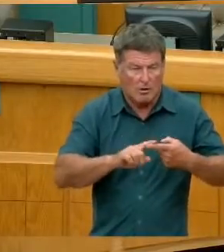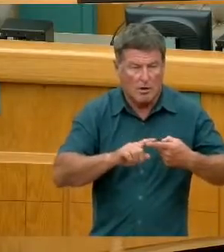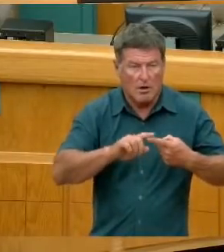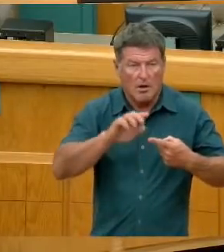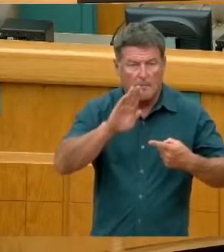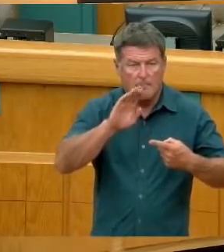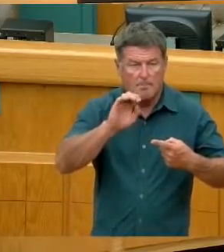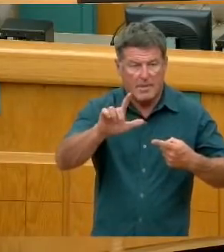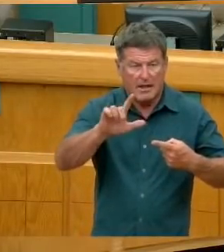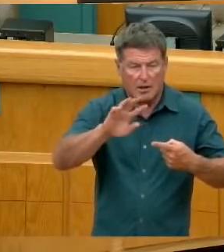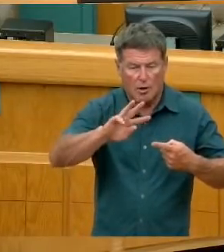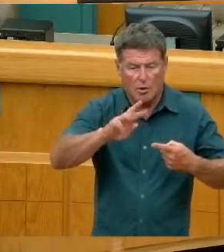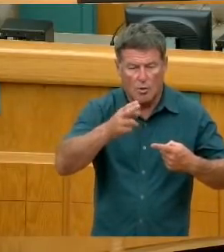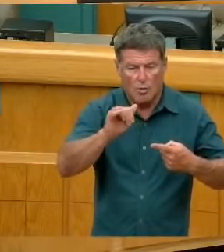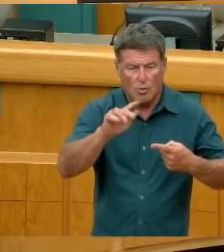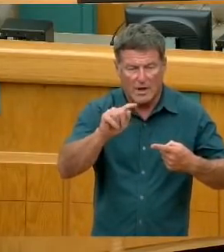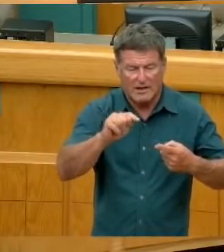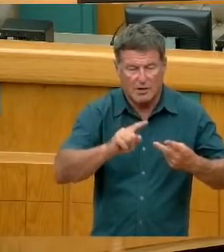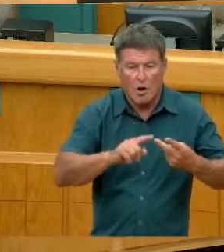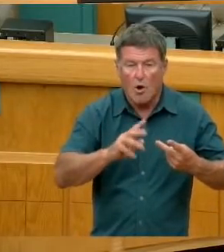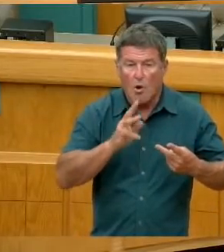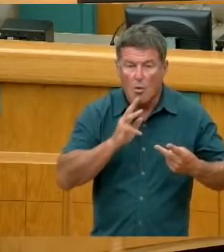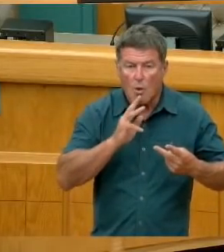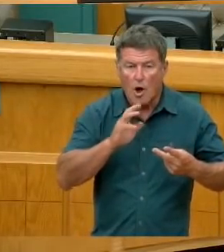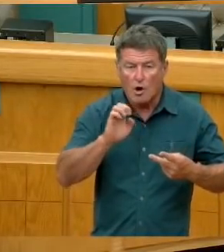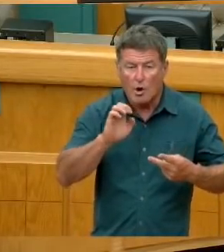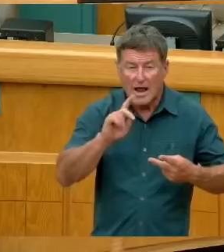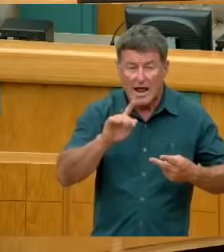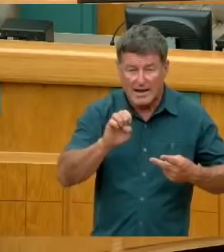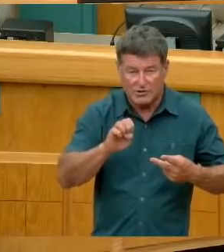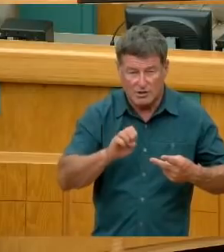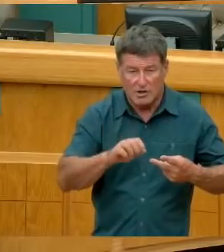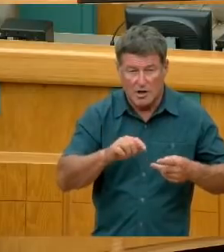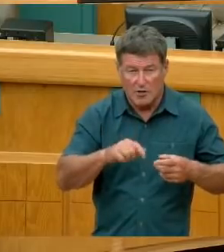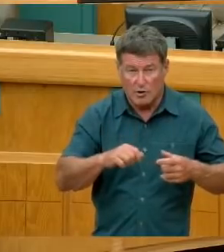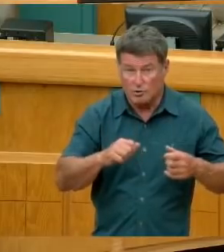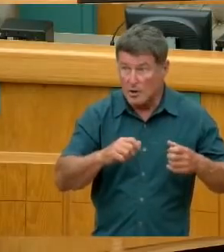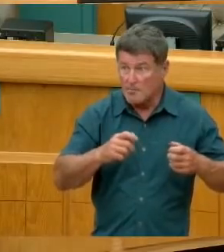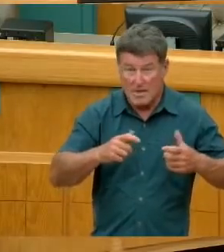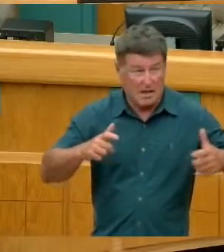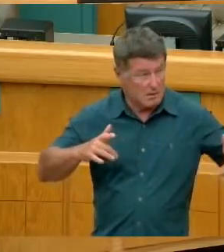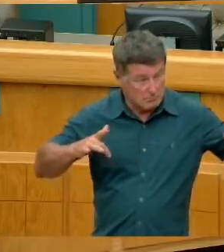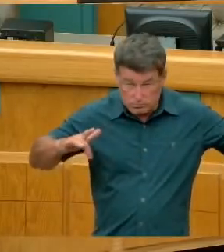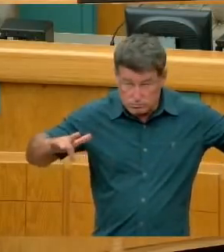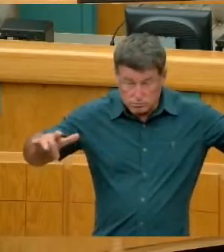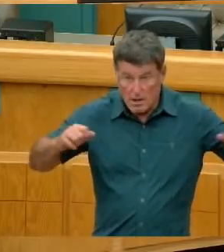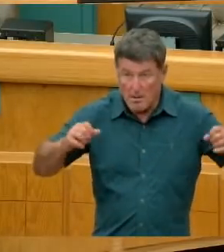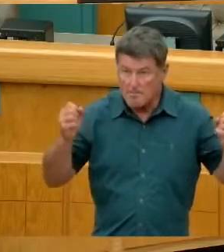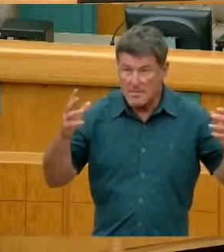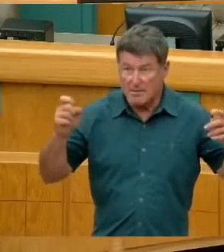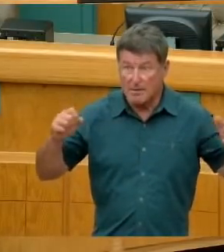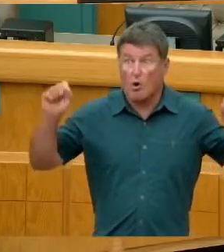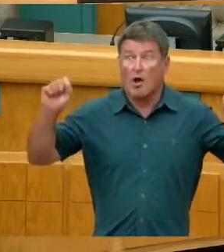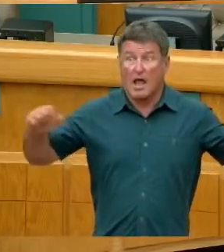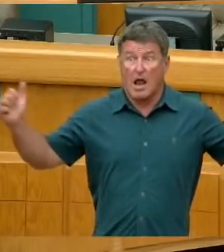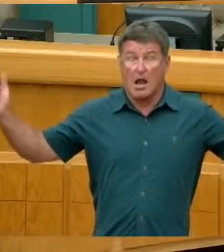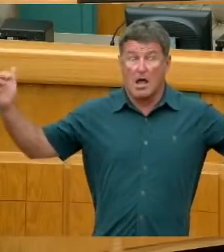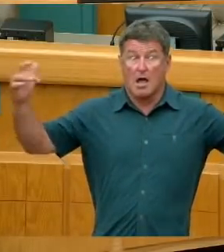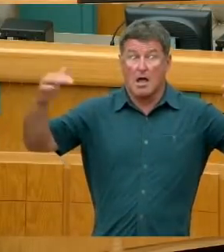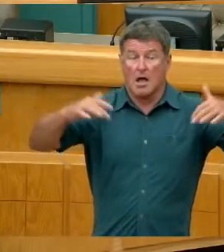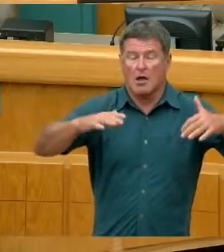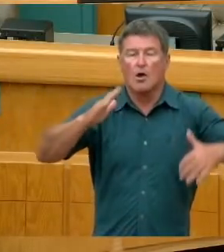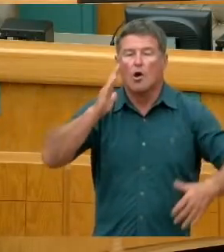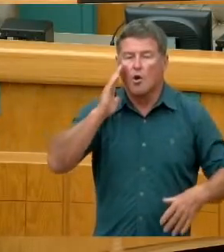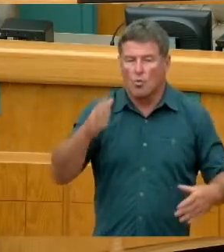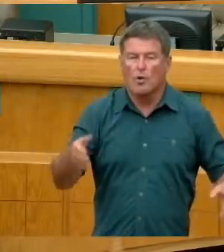Witt, Water's Edge, those big parks that have a lot of room for people to congregate